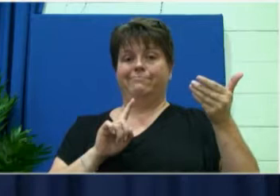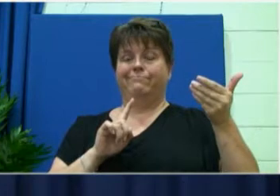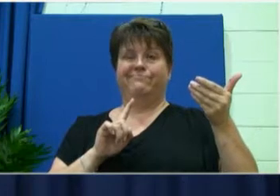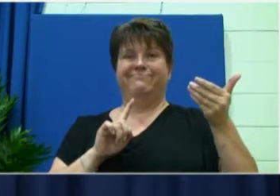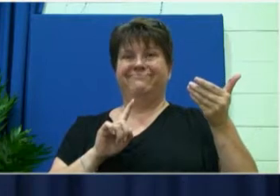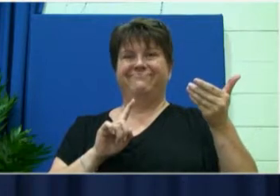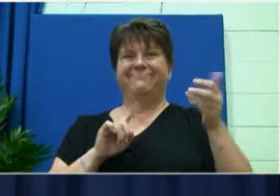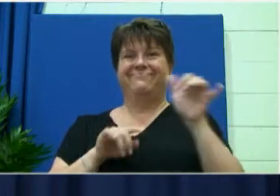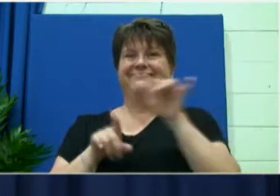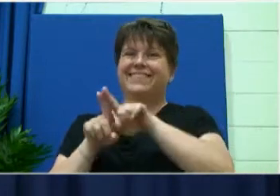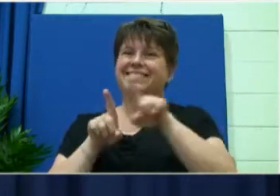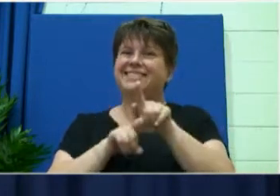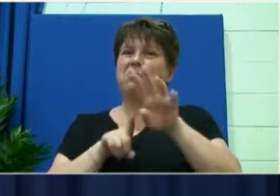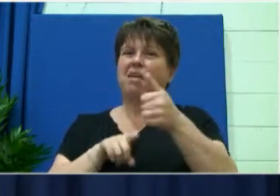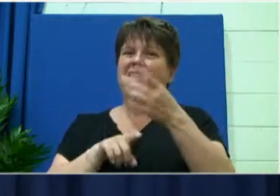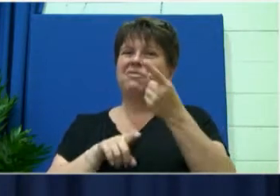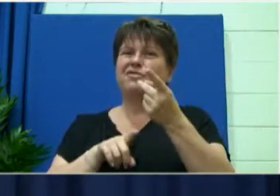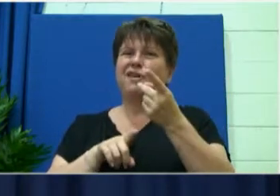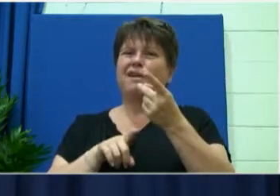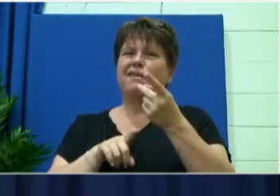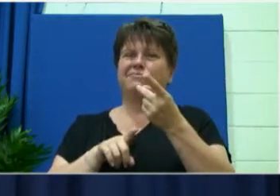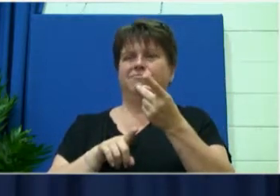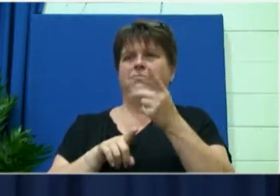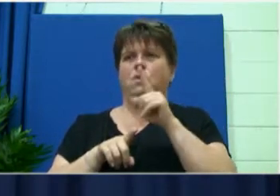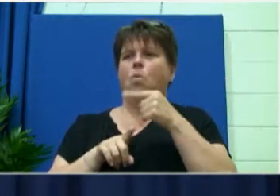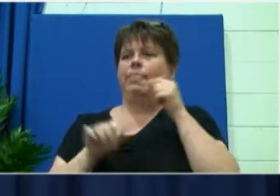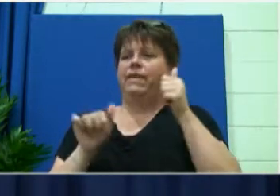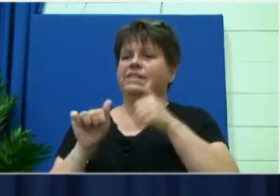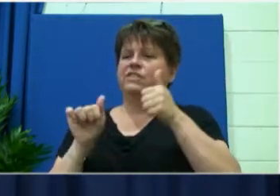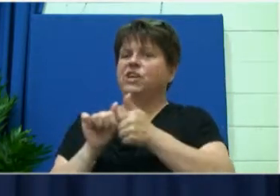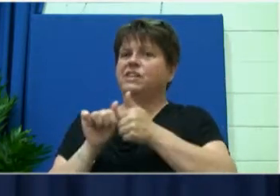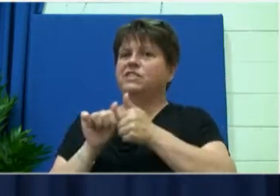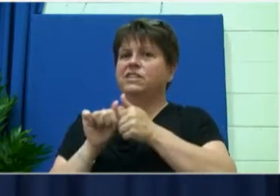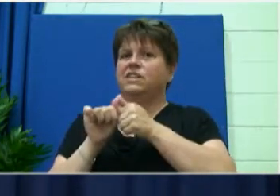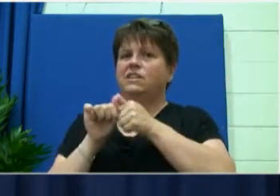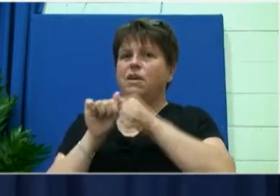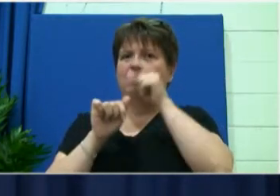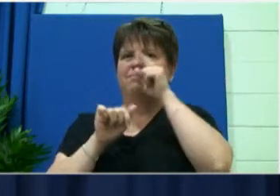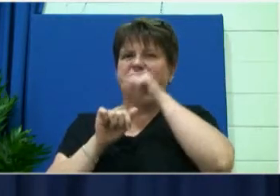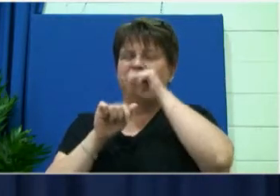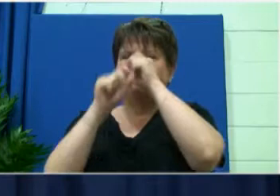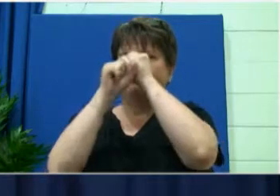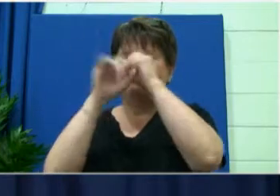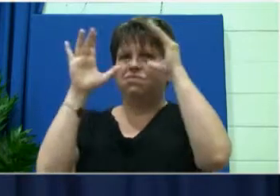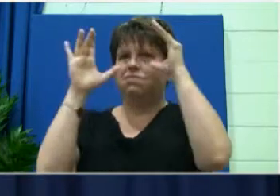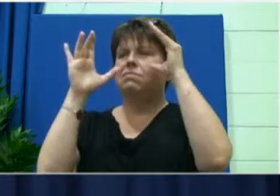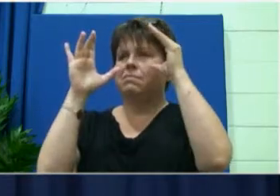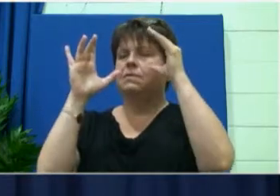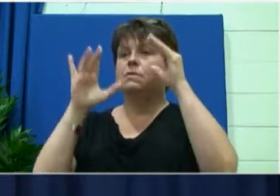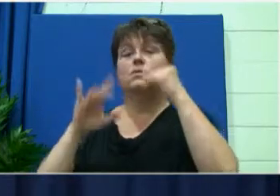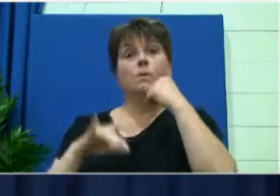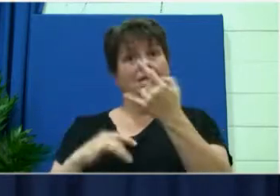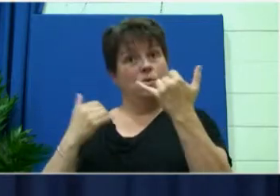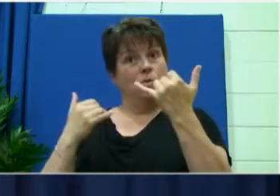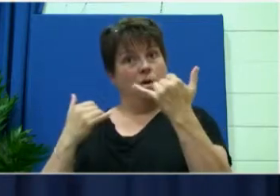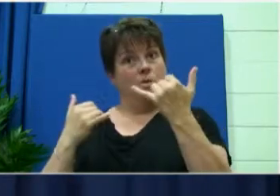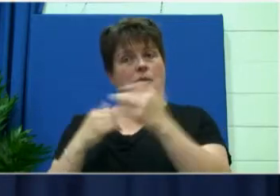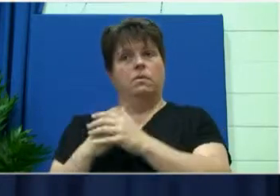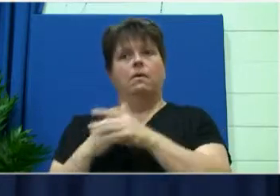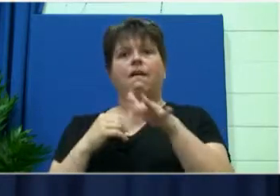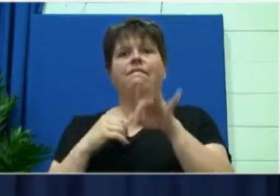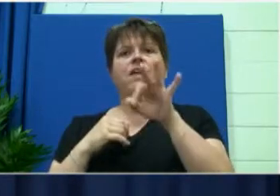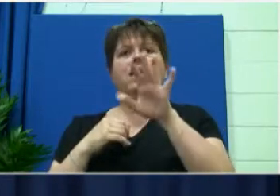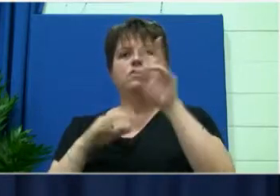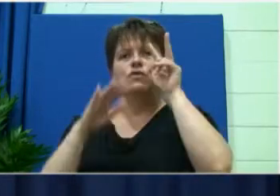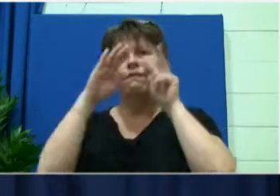like the other dogs in the story, only chasing an illusion. So I say to you, find